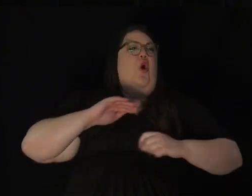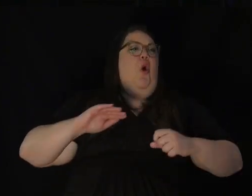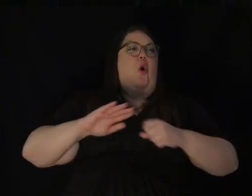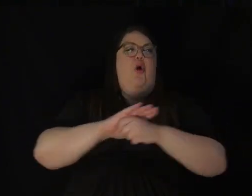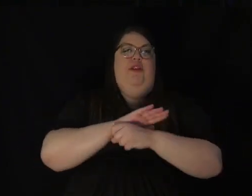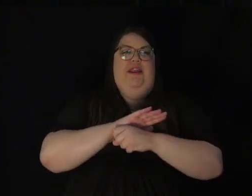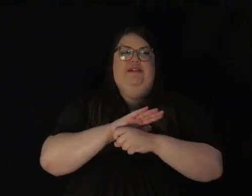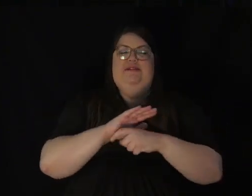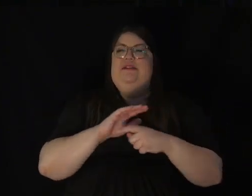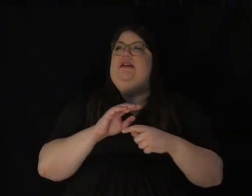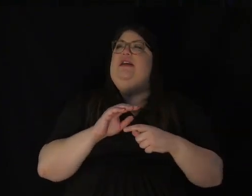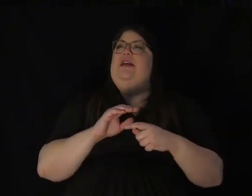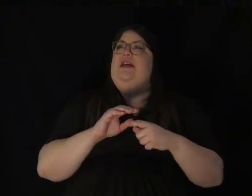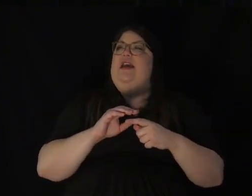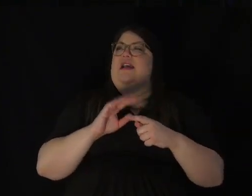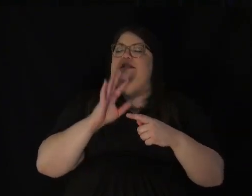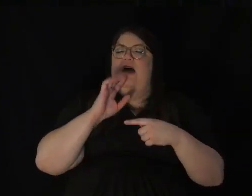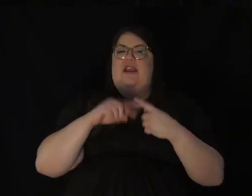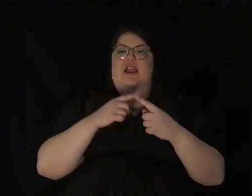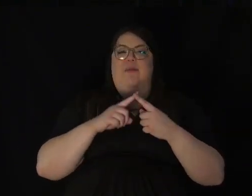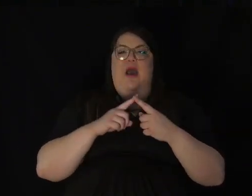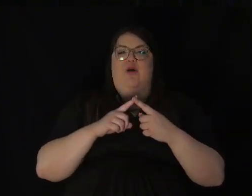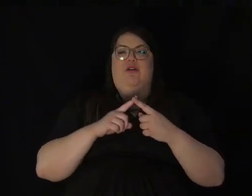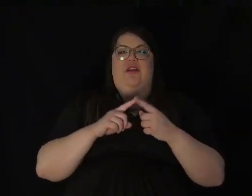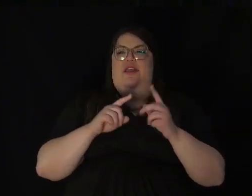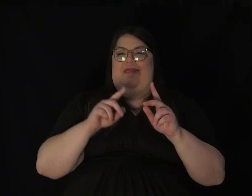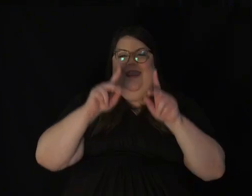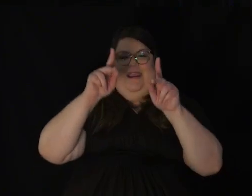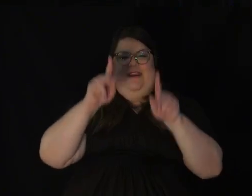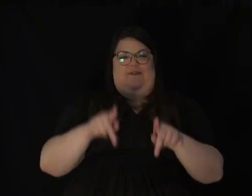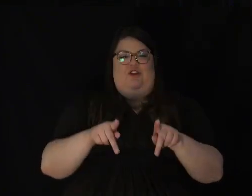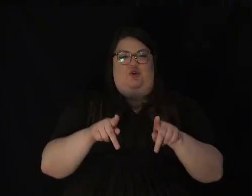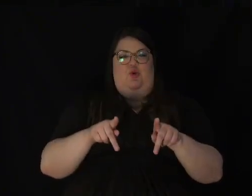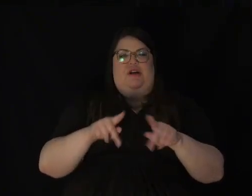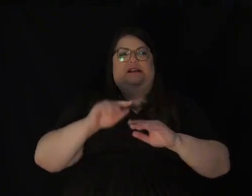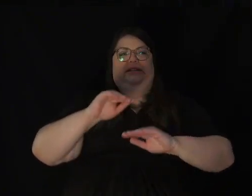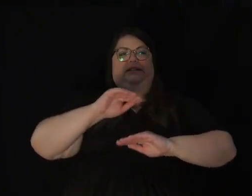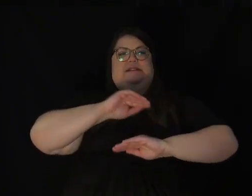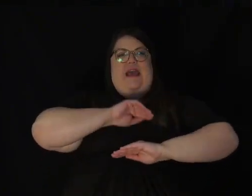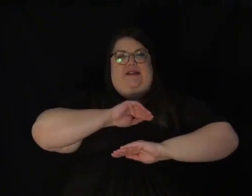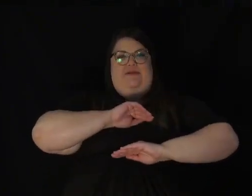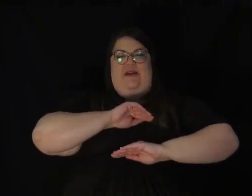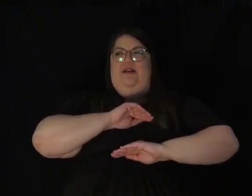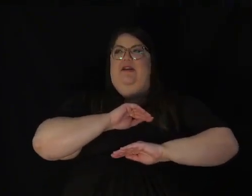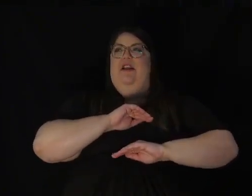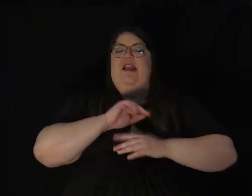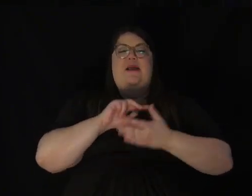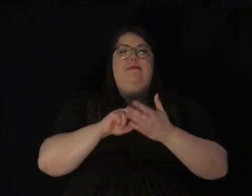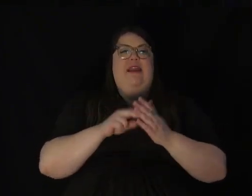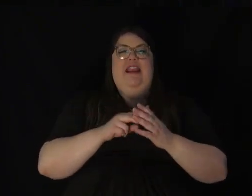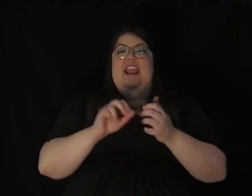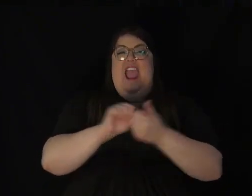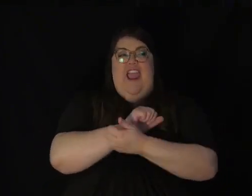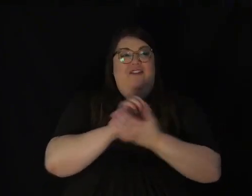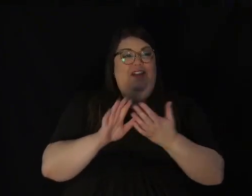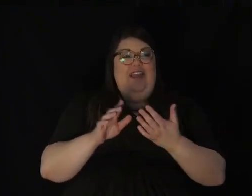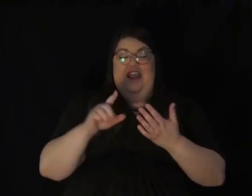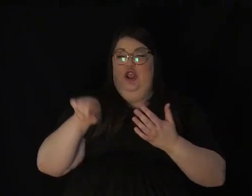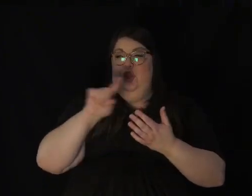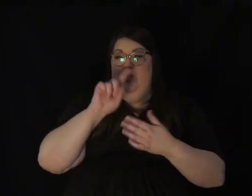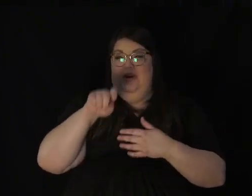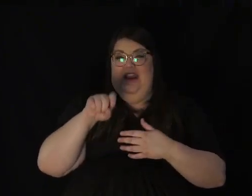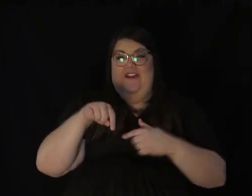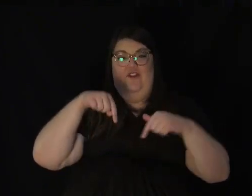It speaks to the welfare of the individual, the satisfied condition. In a sense, everything you need for